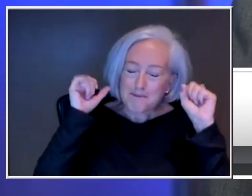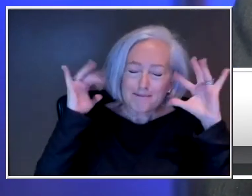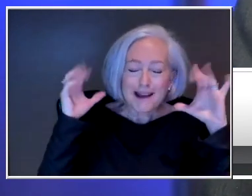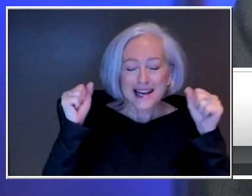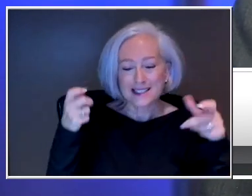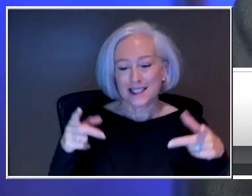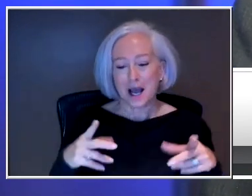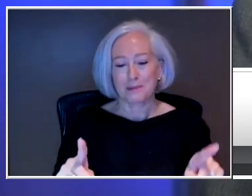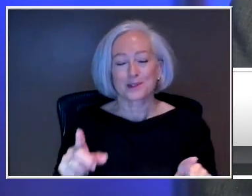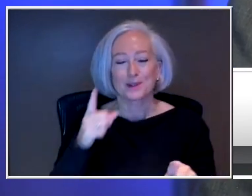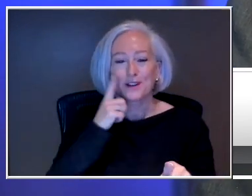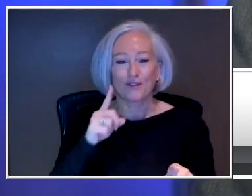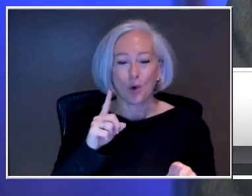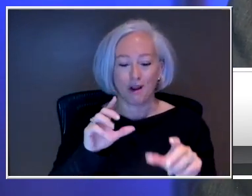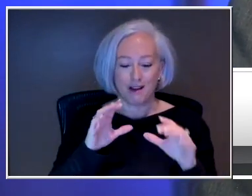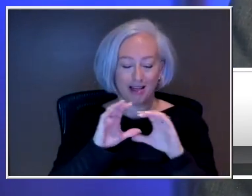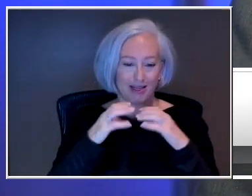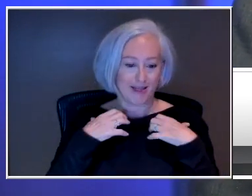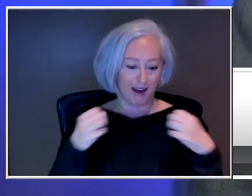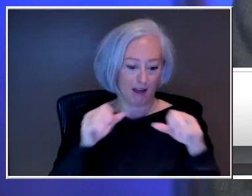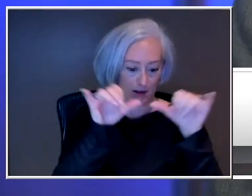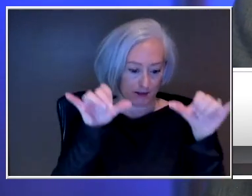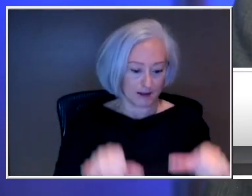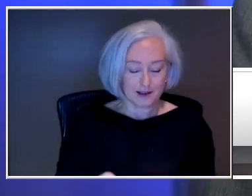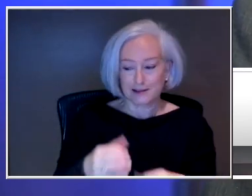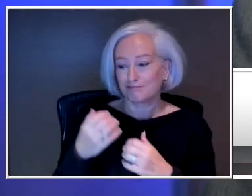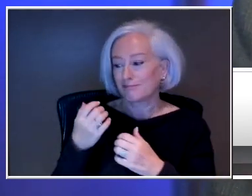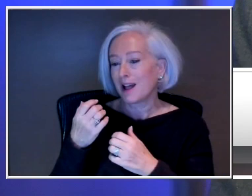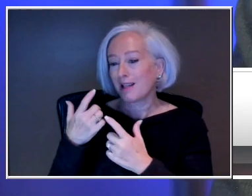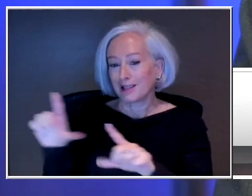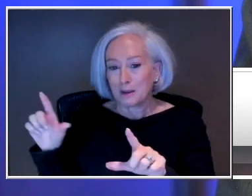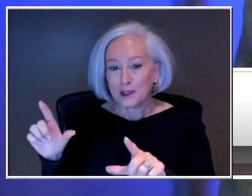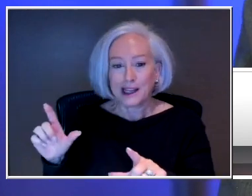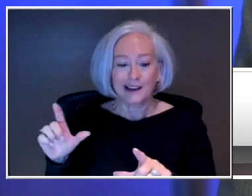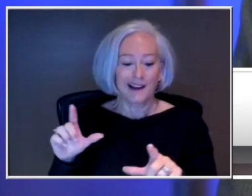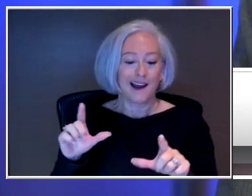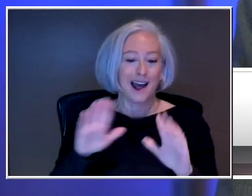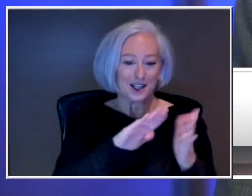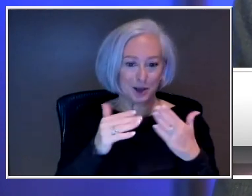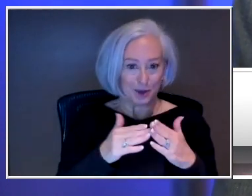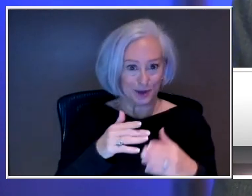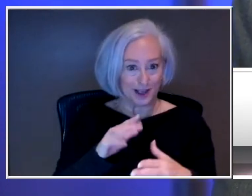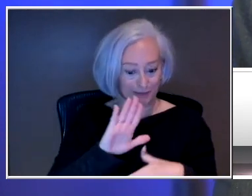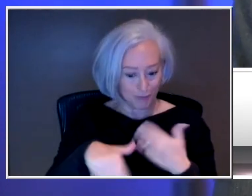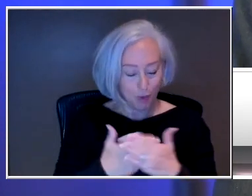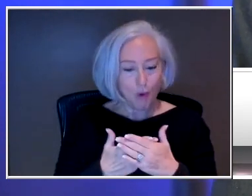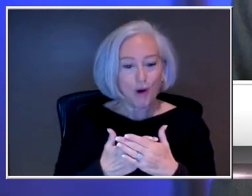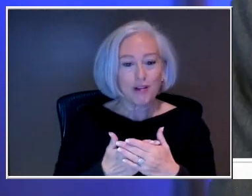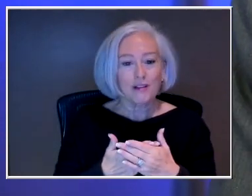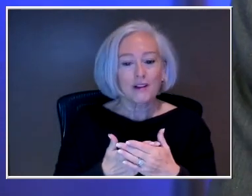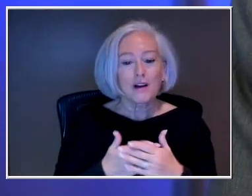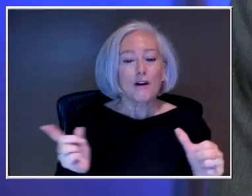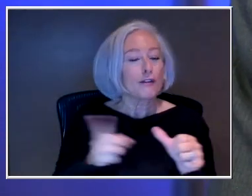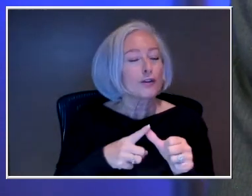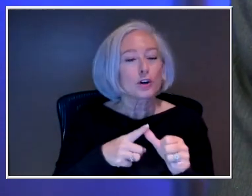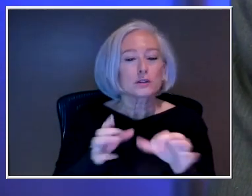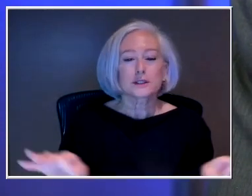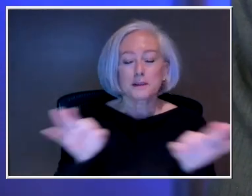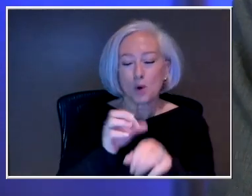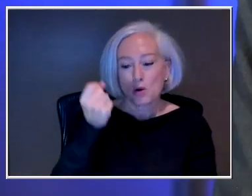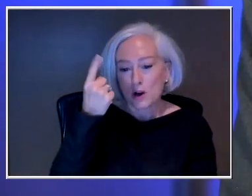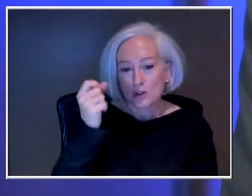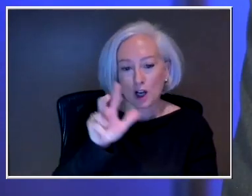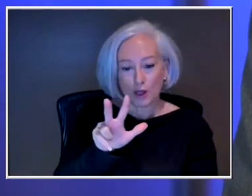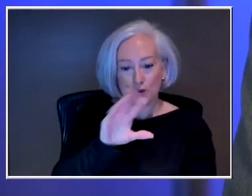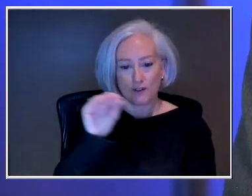Liberty and for our community. In terms of fitting into our growth plans, first, I think it's important for people to understand that 35% of our patient